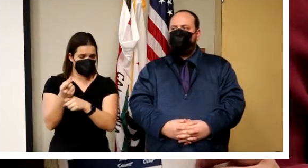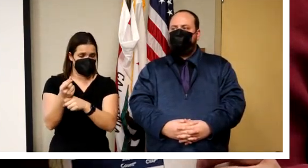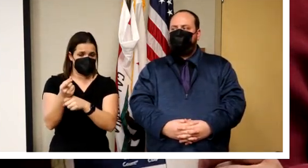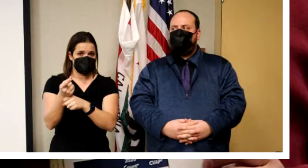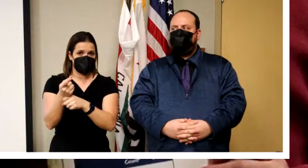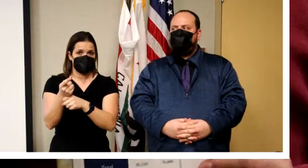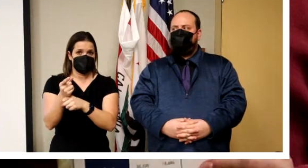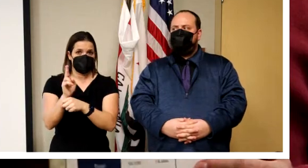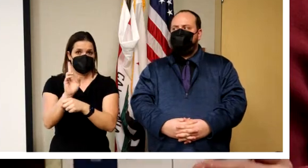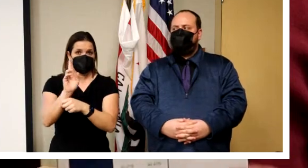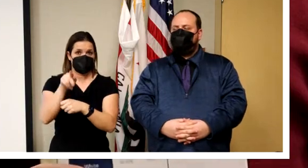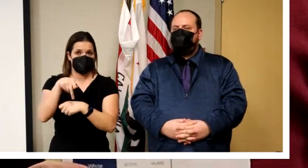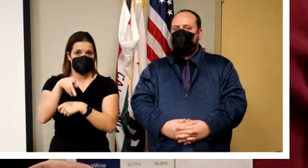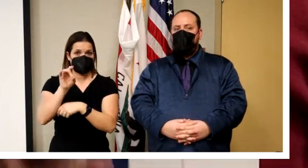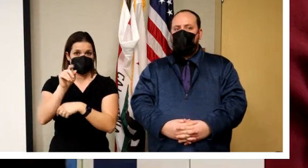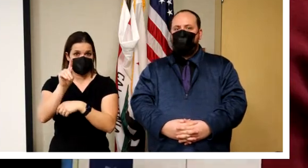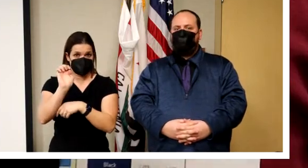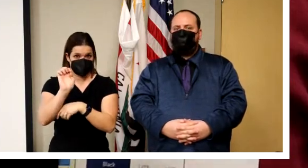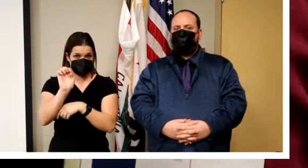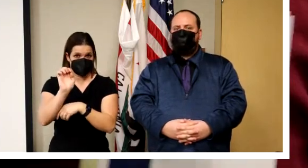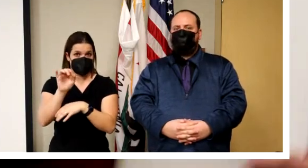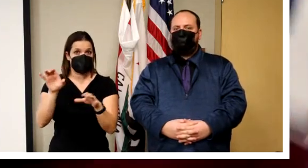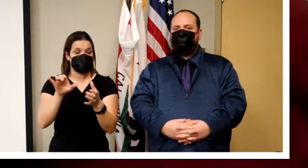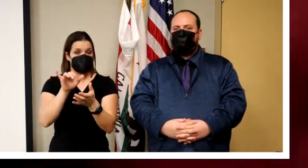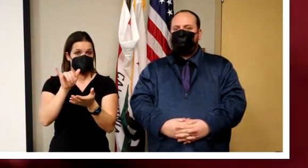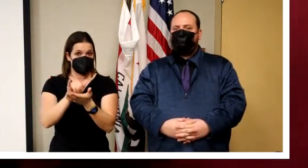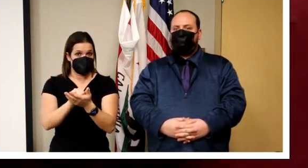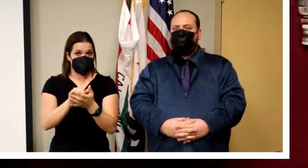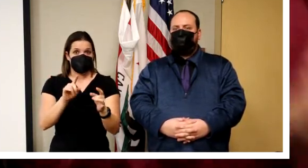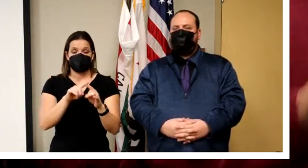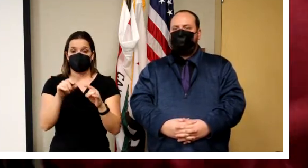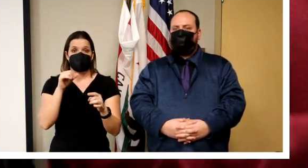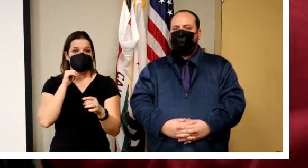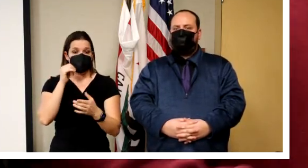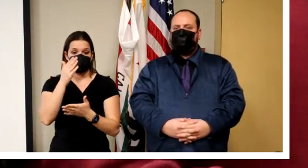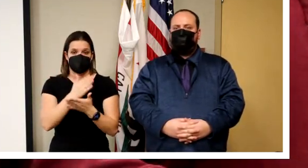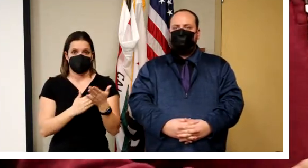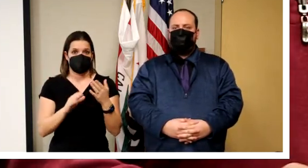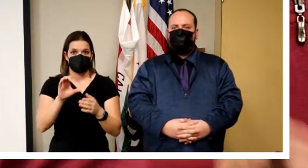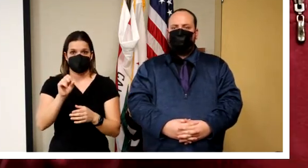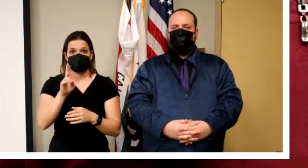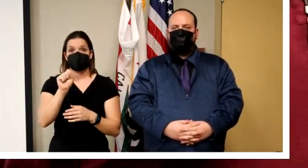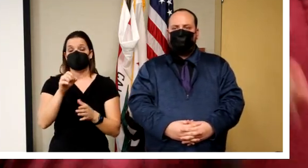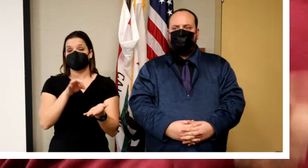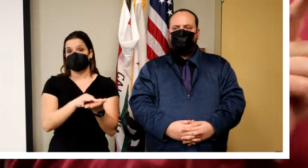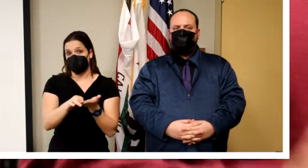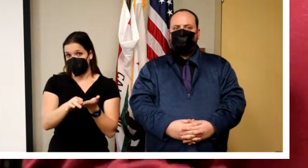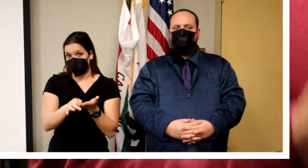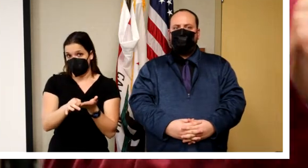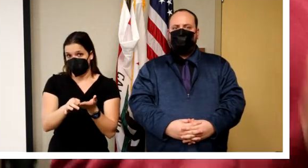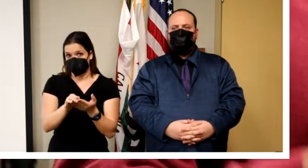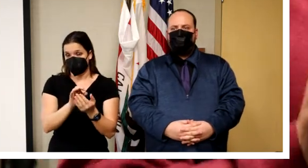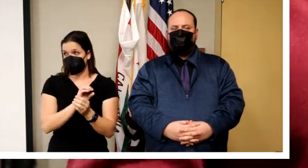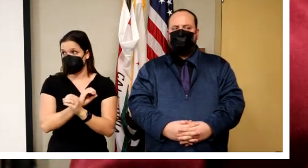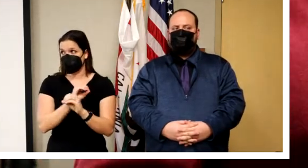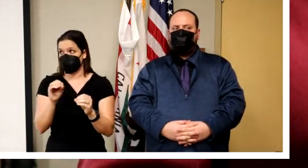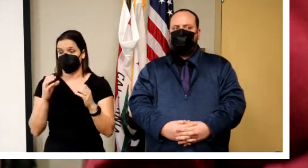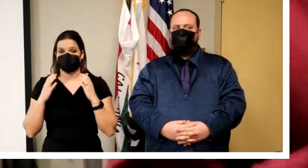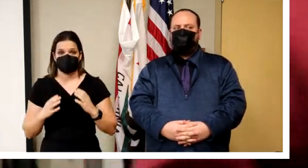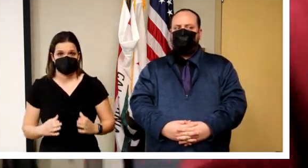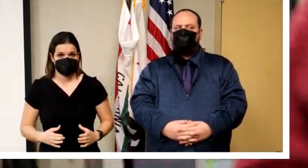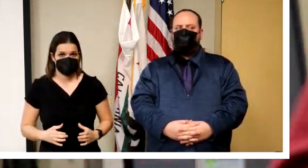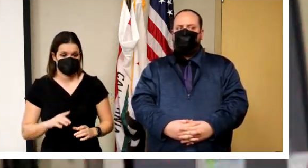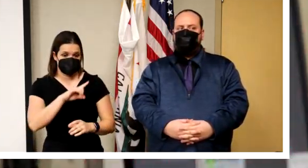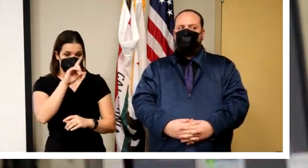annual update, and they do, but was not part of the census count. So there was no question, there was no